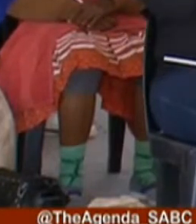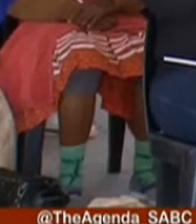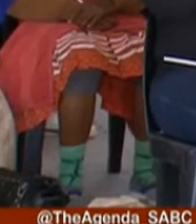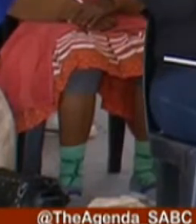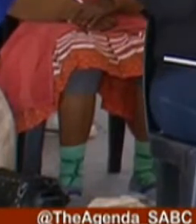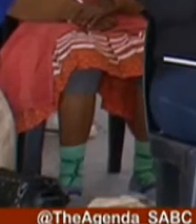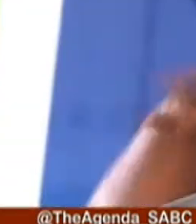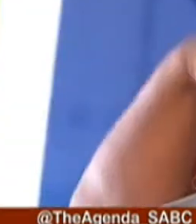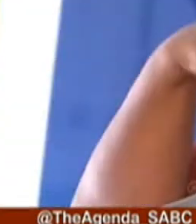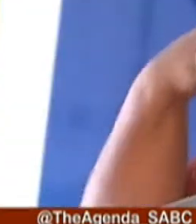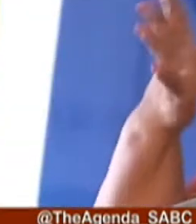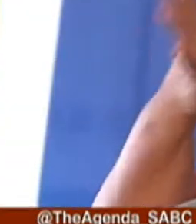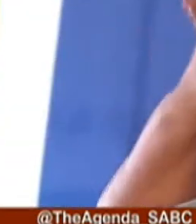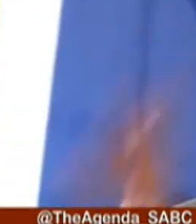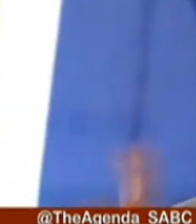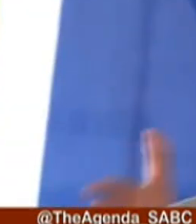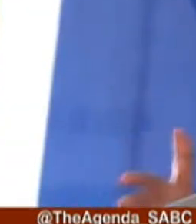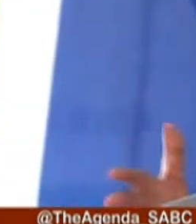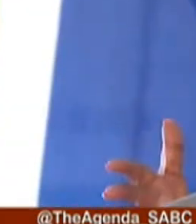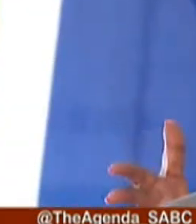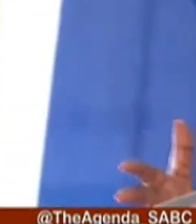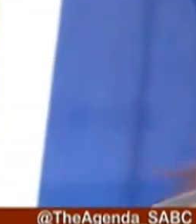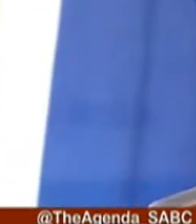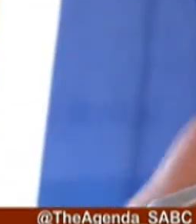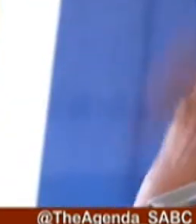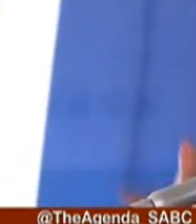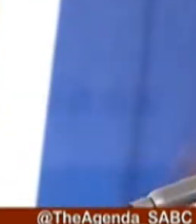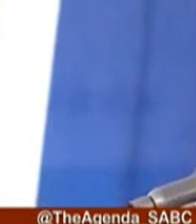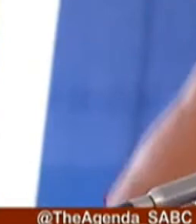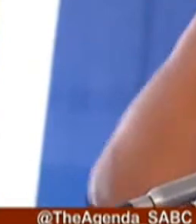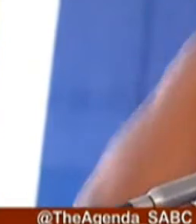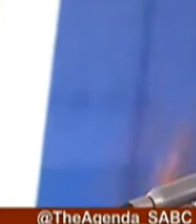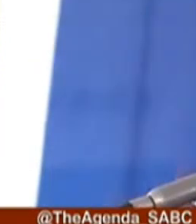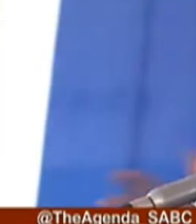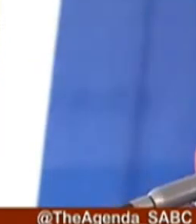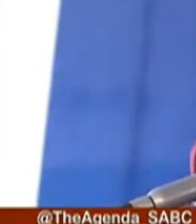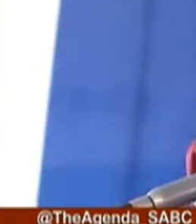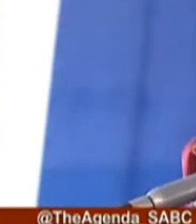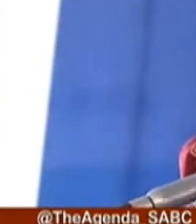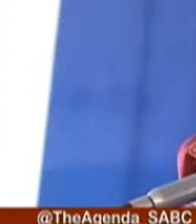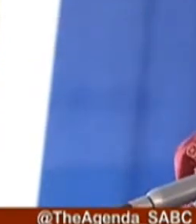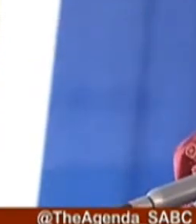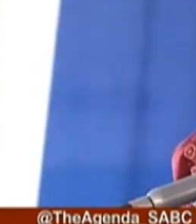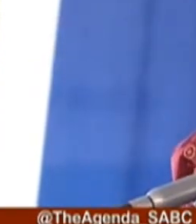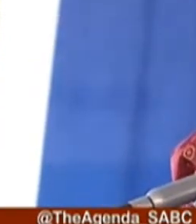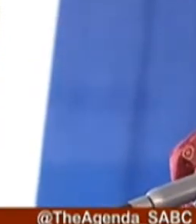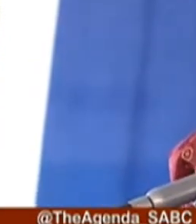le hantse re na le mathata. But at least we are free.